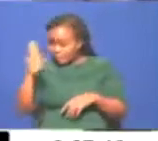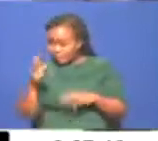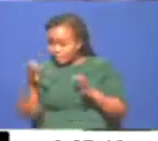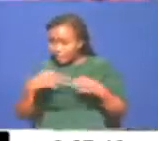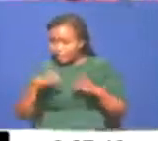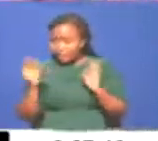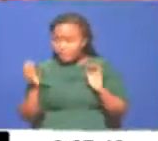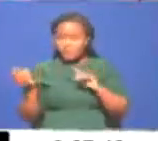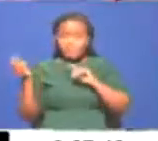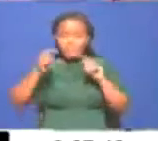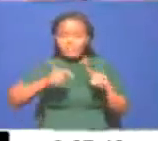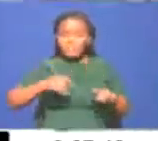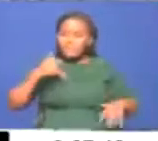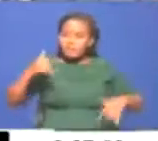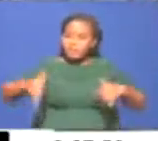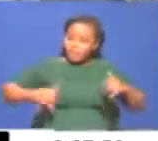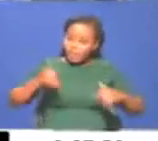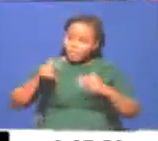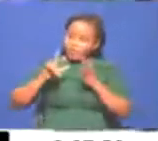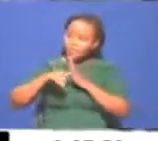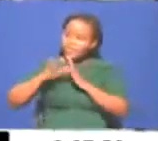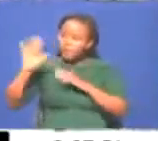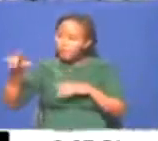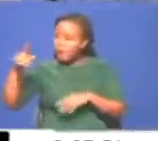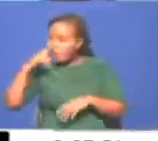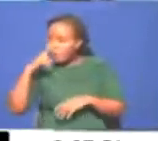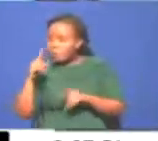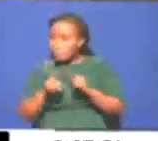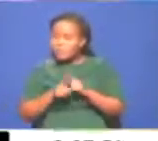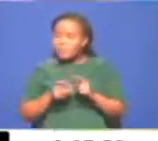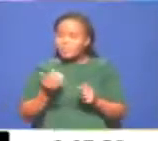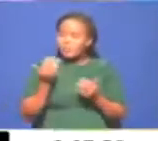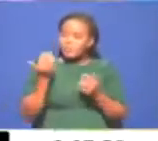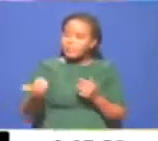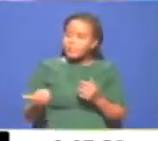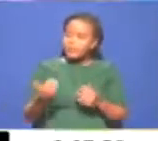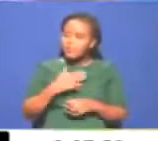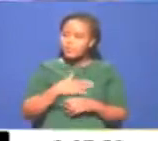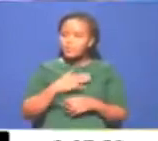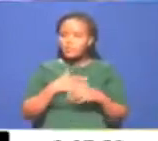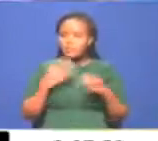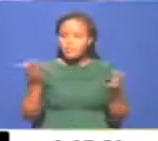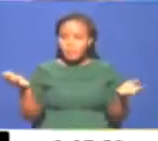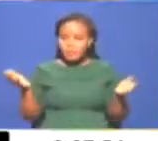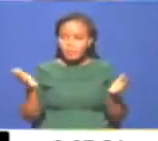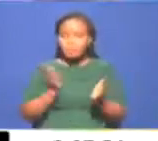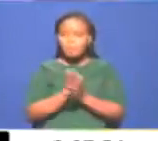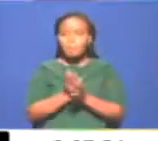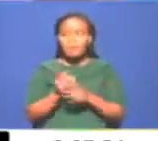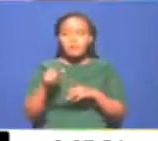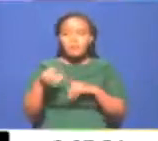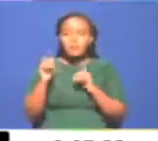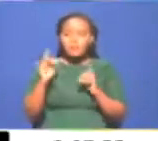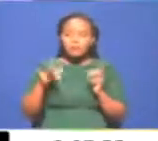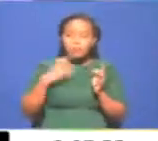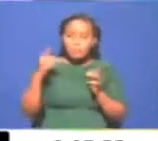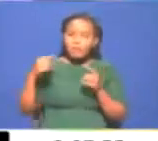home na nilete mto hii. Nika kuna magnet hapo hivyo inakushika, unajipata